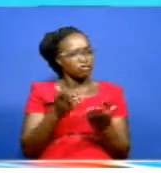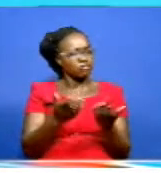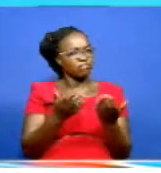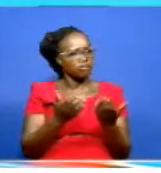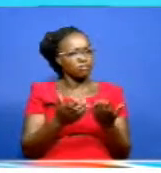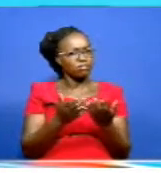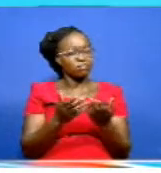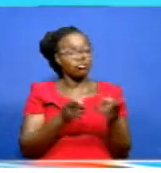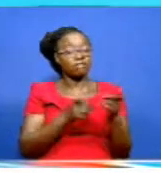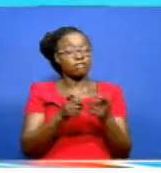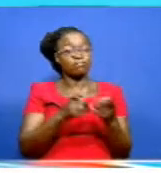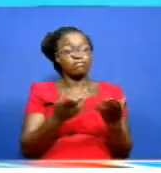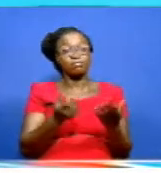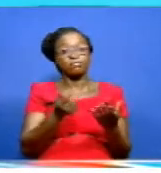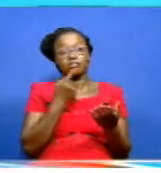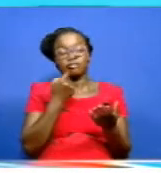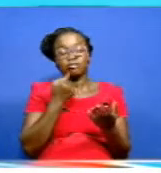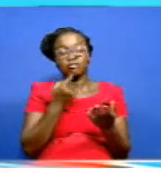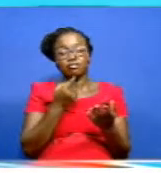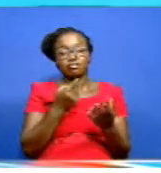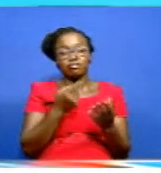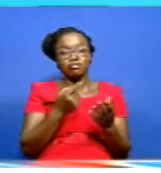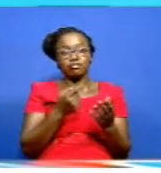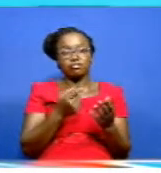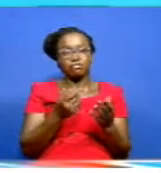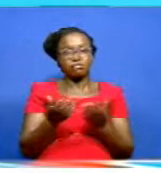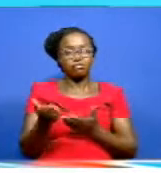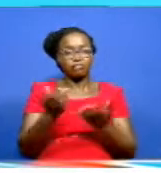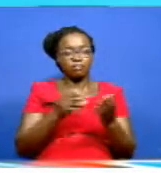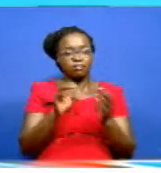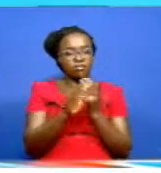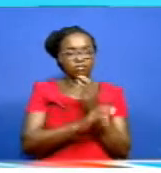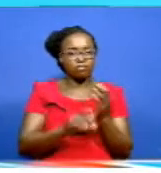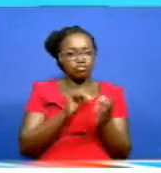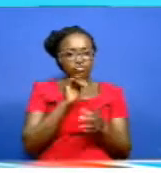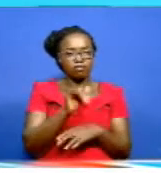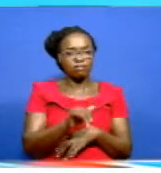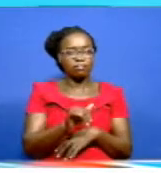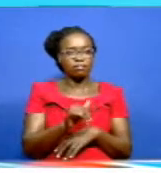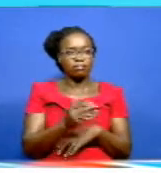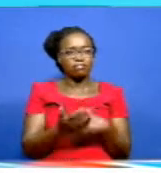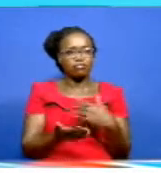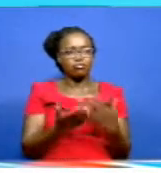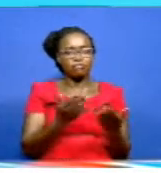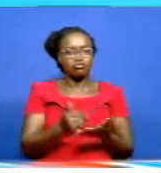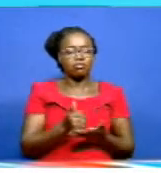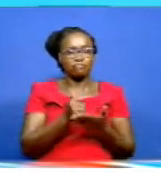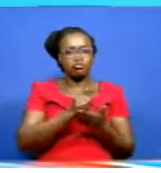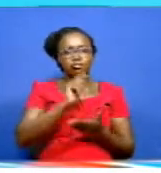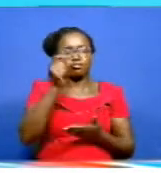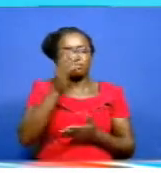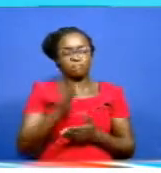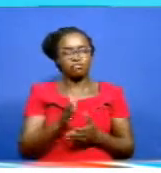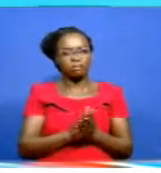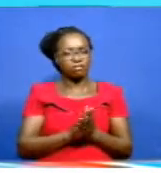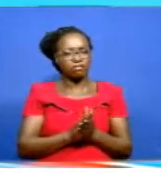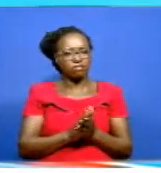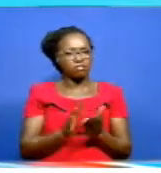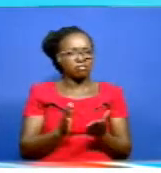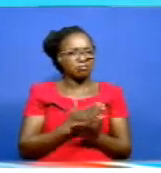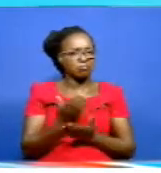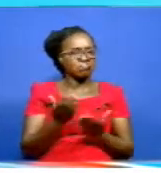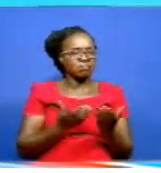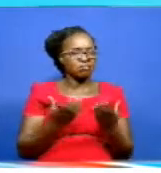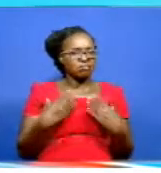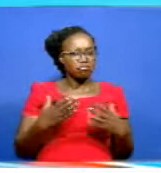how these drugs will later be brought in the country so that we may actually help out Kenyans? We might see cartels